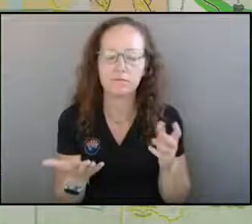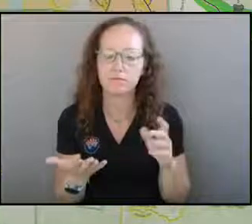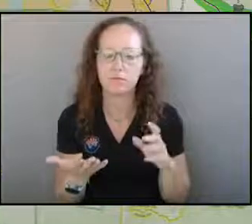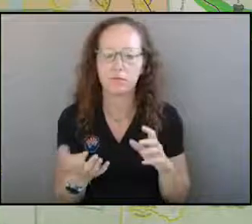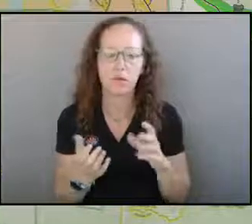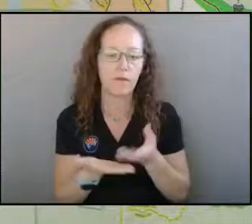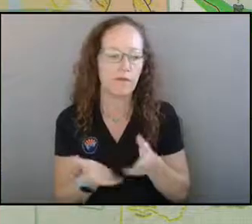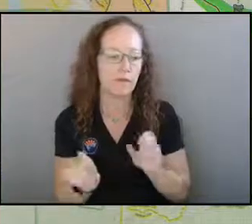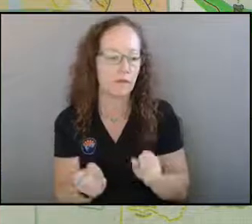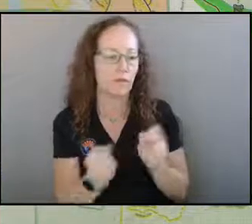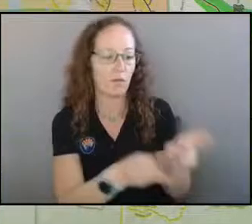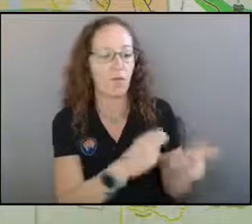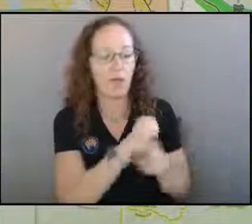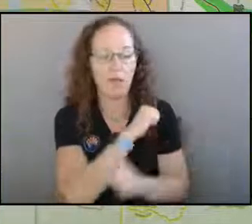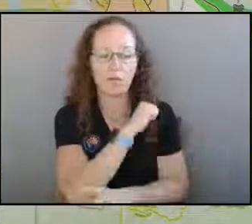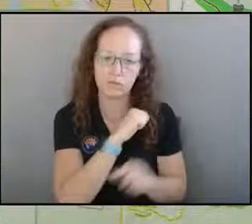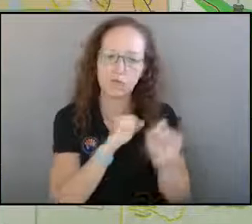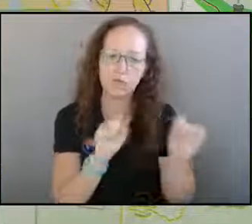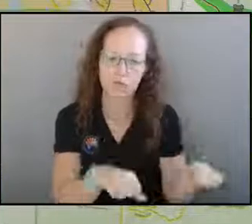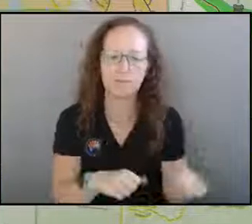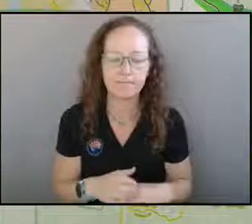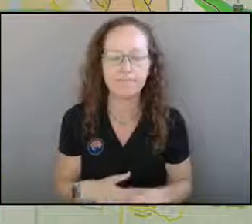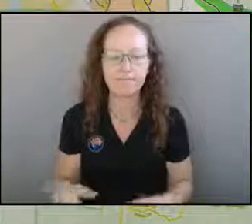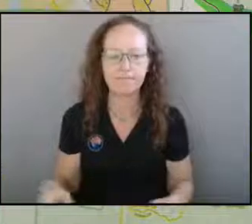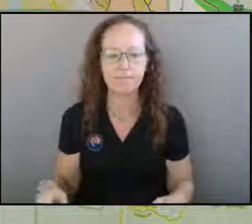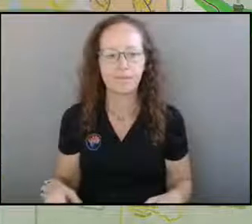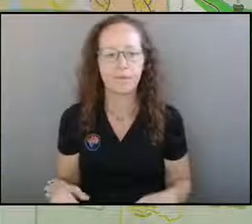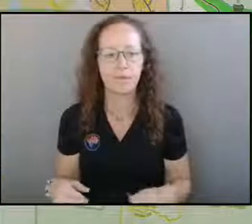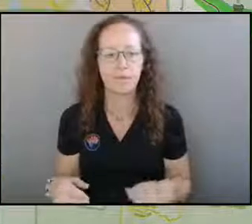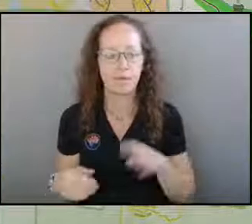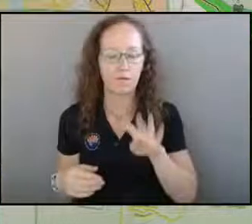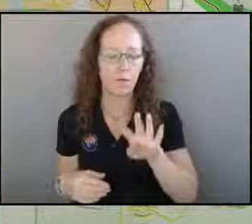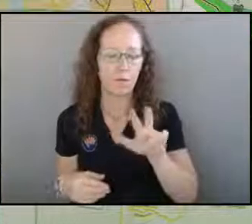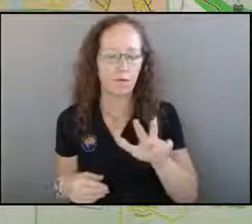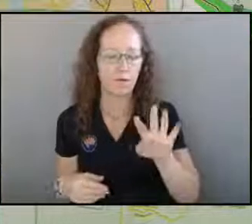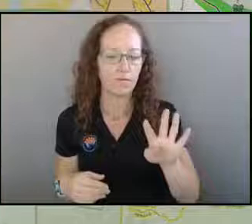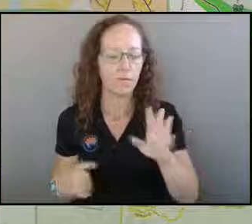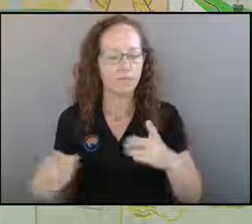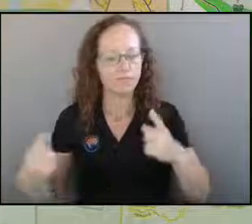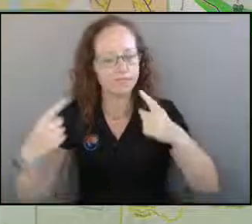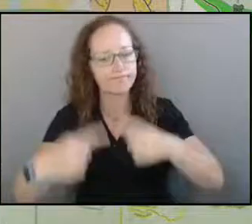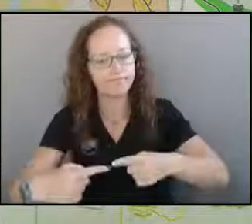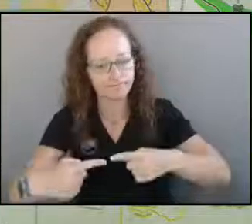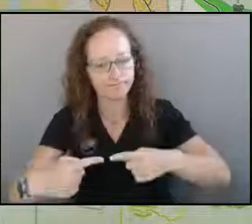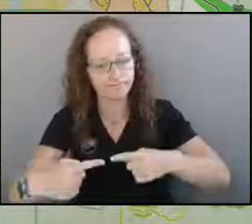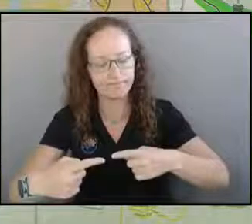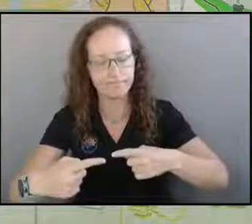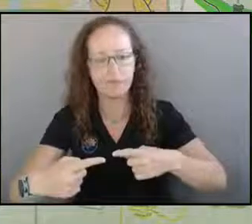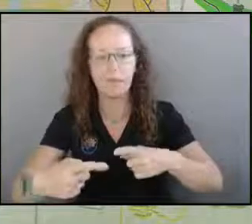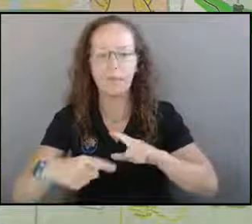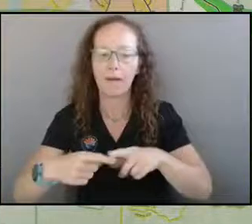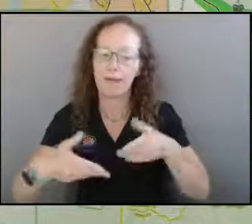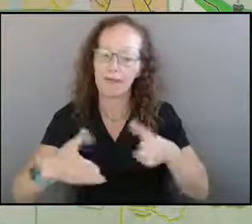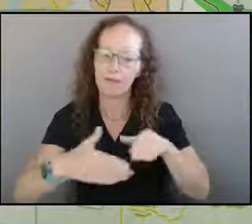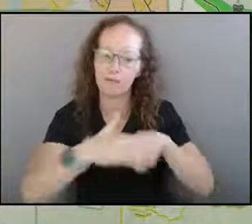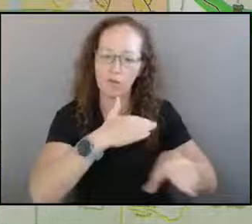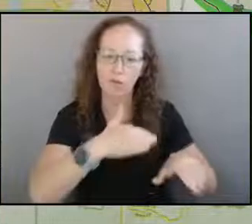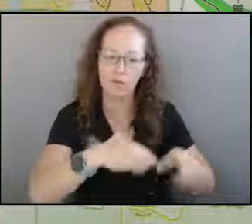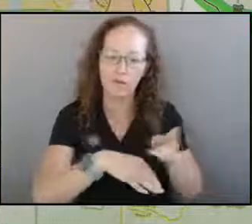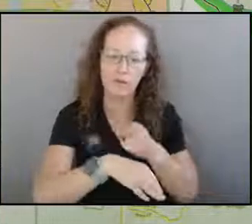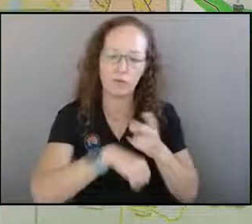properly. There is going to be a roadblock there on 434, but you're going to be allowed to go and utilize the transfer